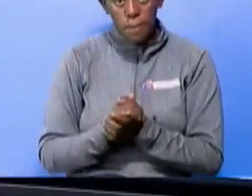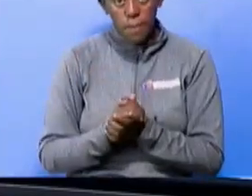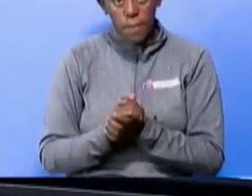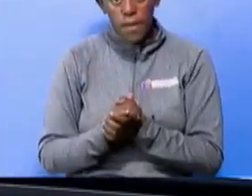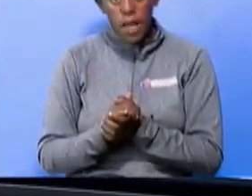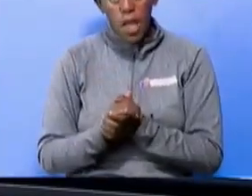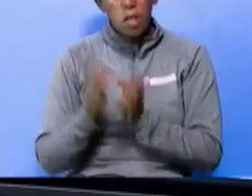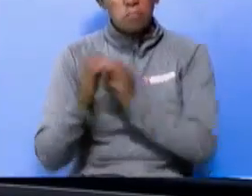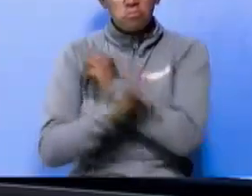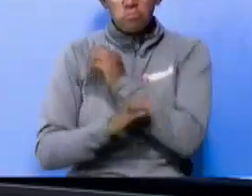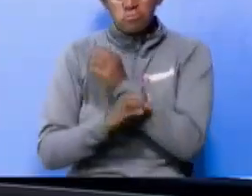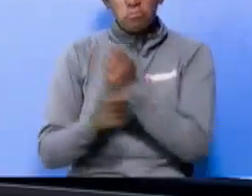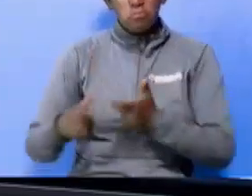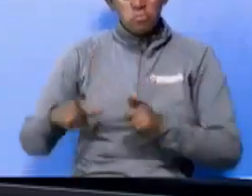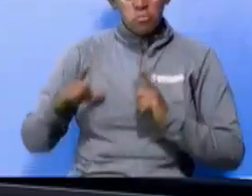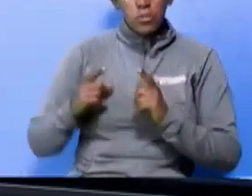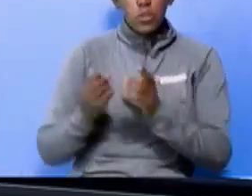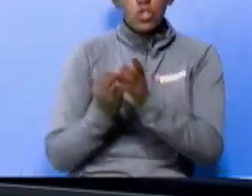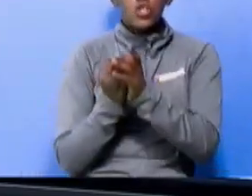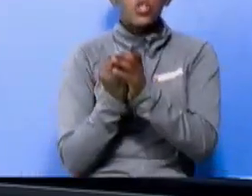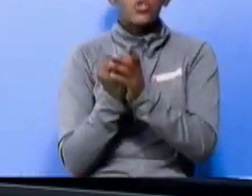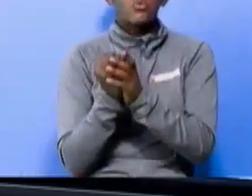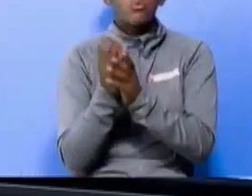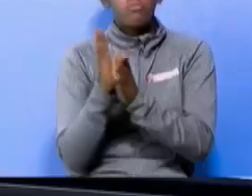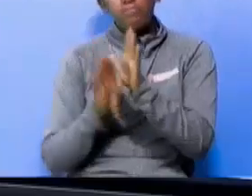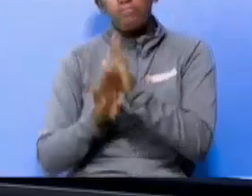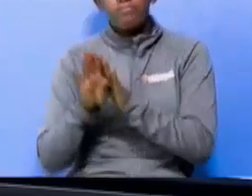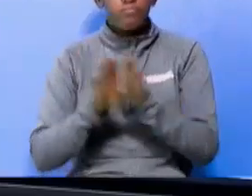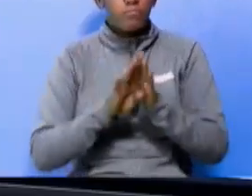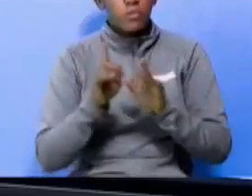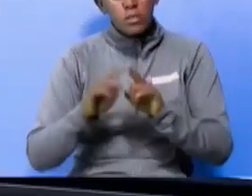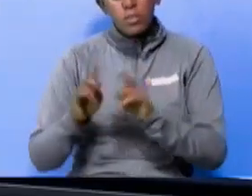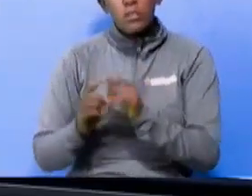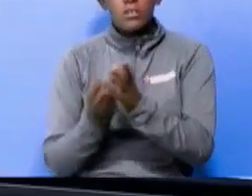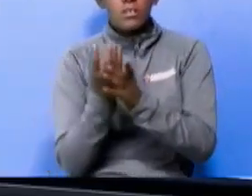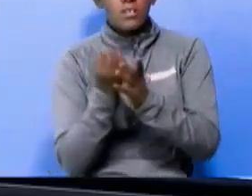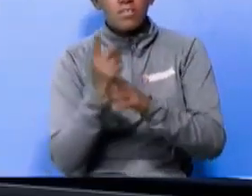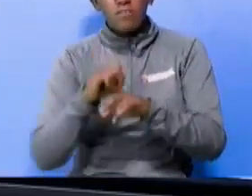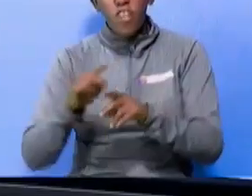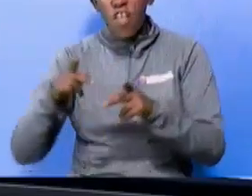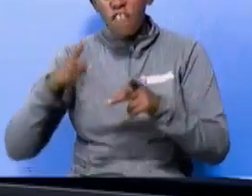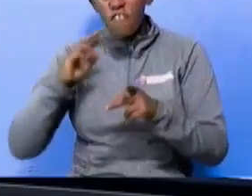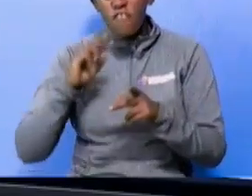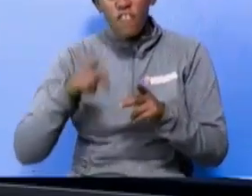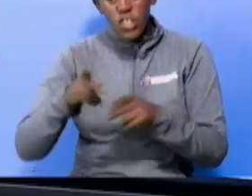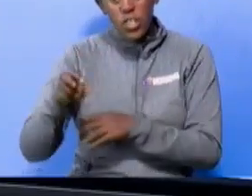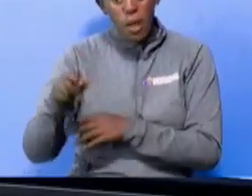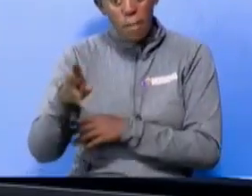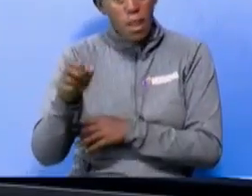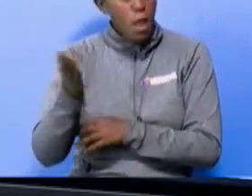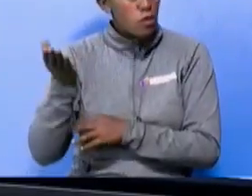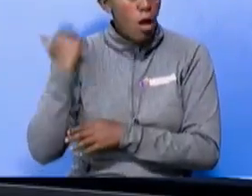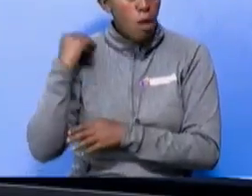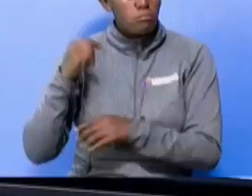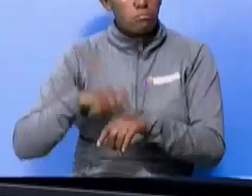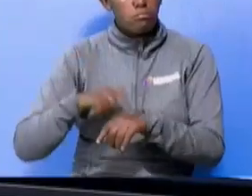Villagers grew up different vegetables last year.